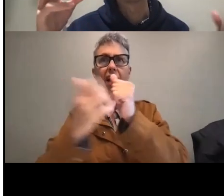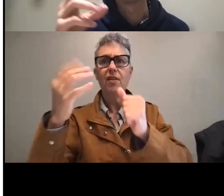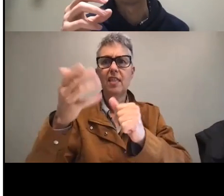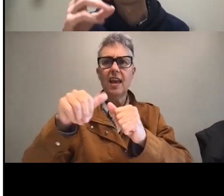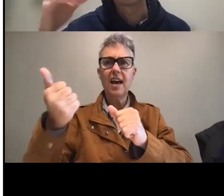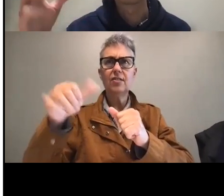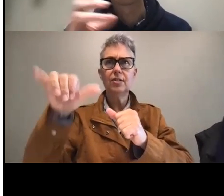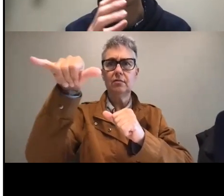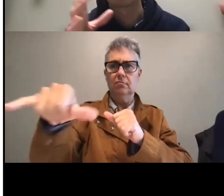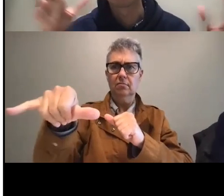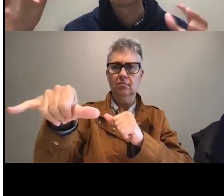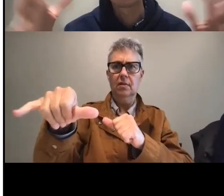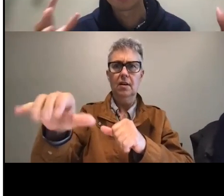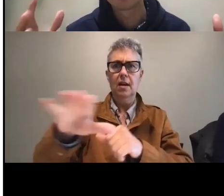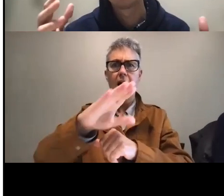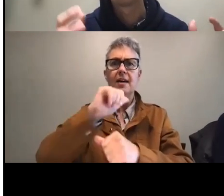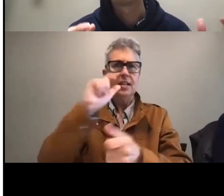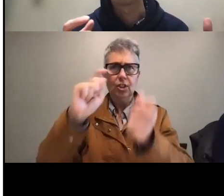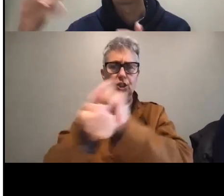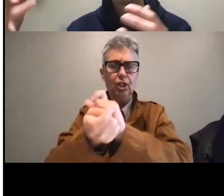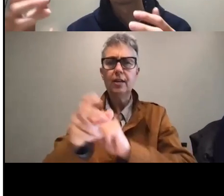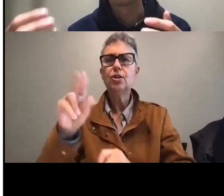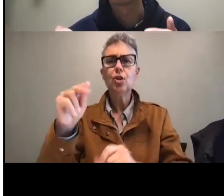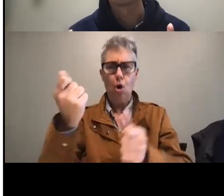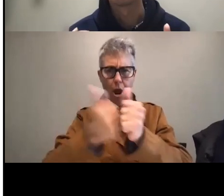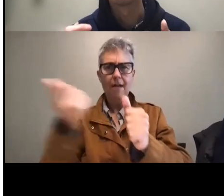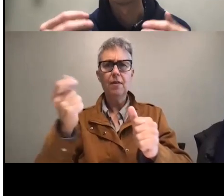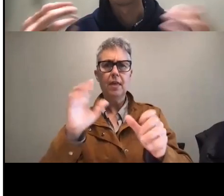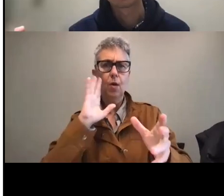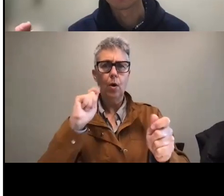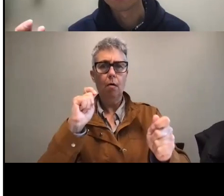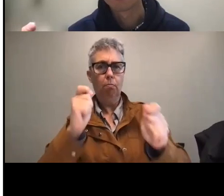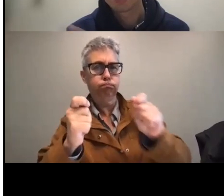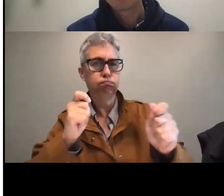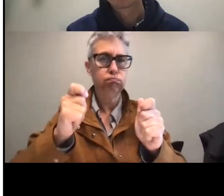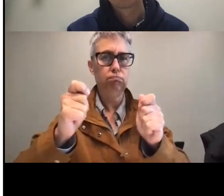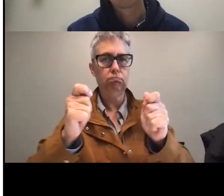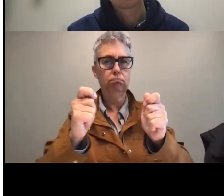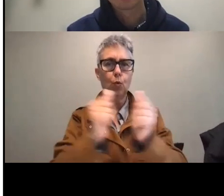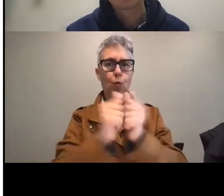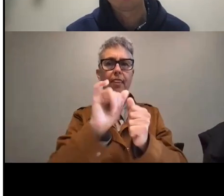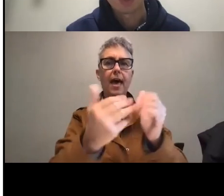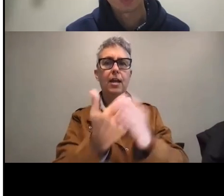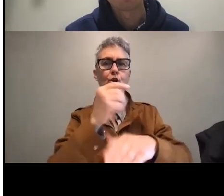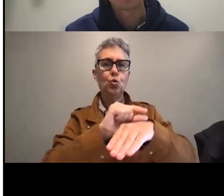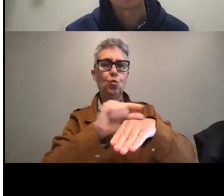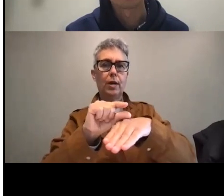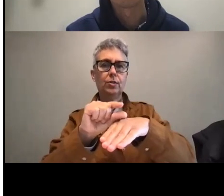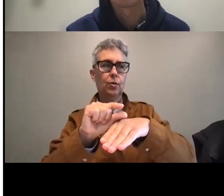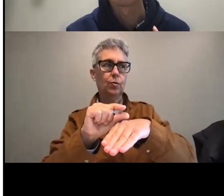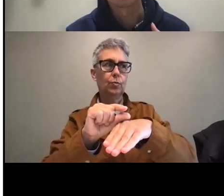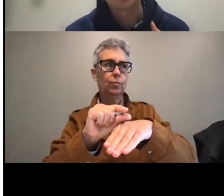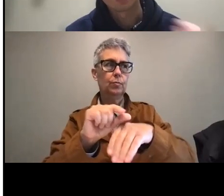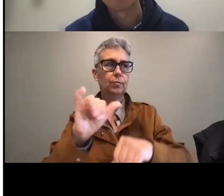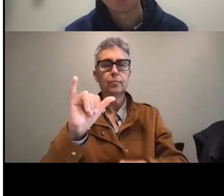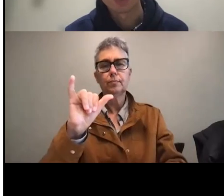They will all change correspondingly to accommodate this new residue. So that's why we,